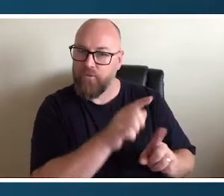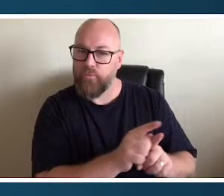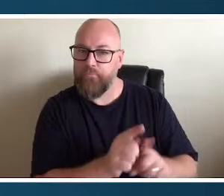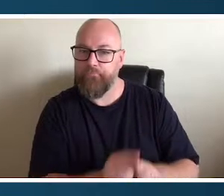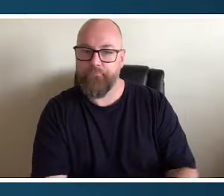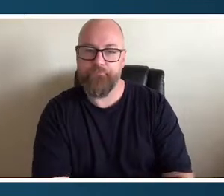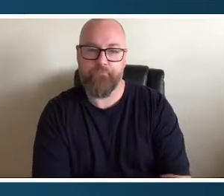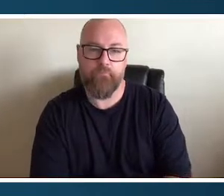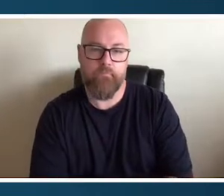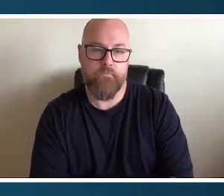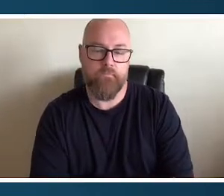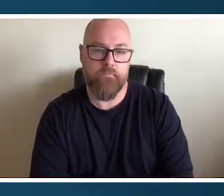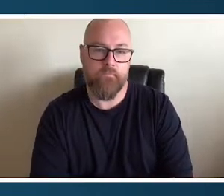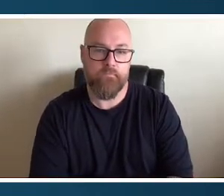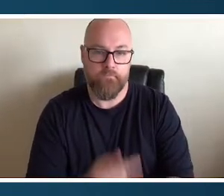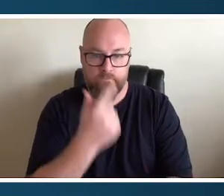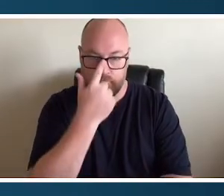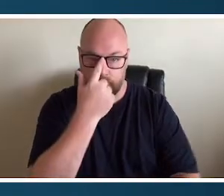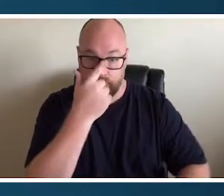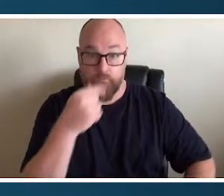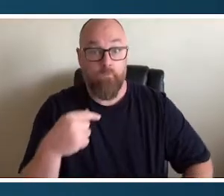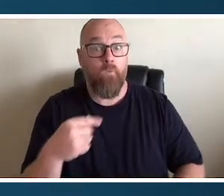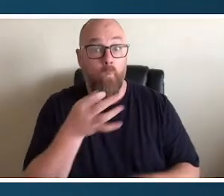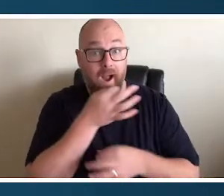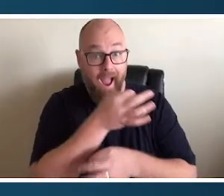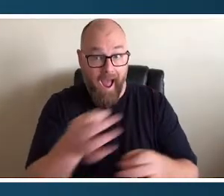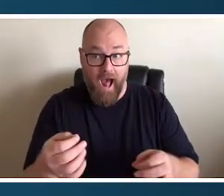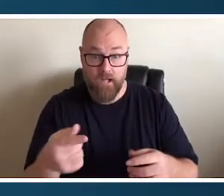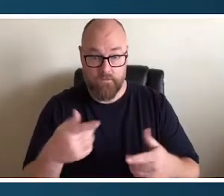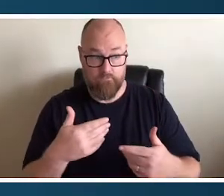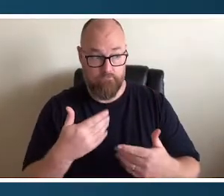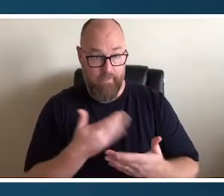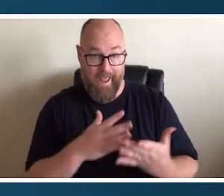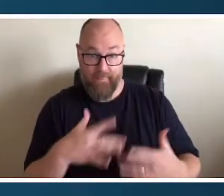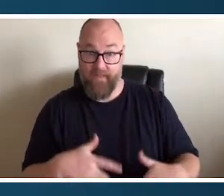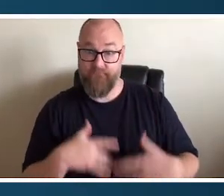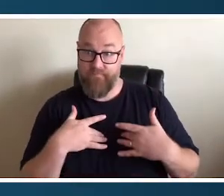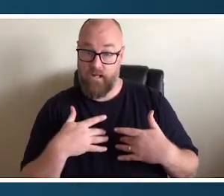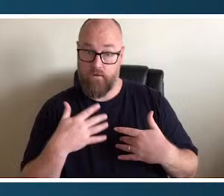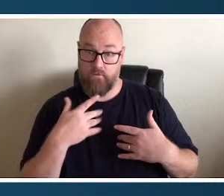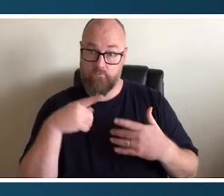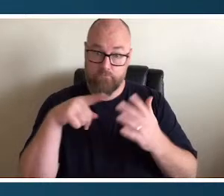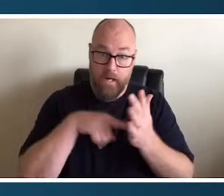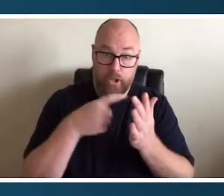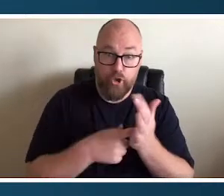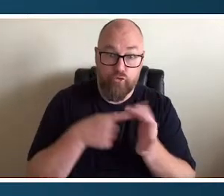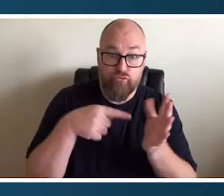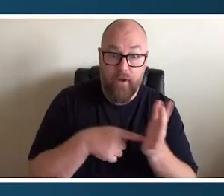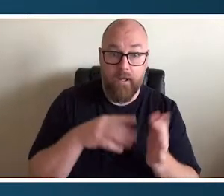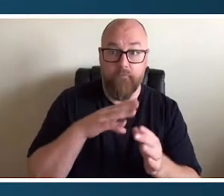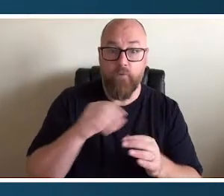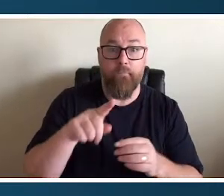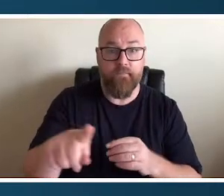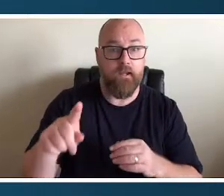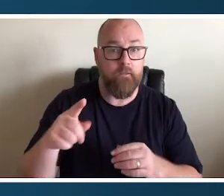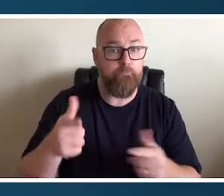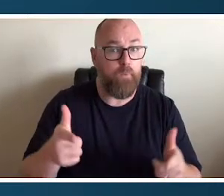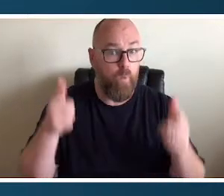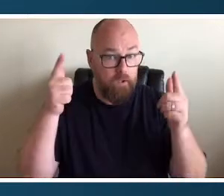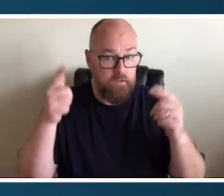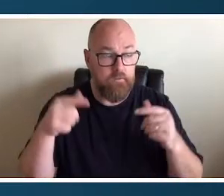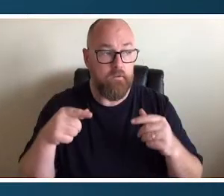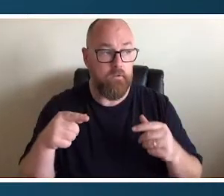ask workers about how do they feel about being treated in the host country and by the employers, again, the majority of the